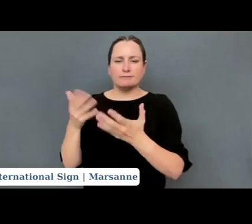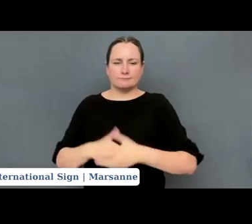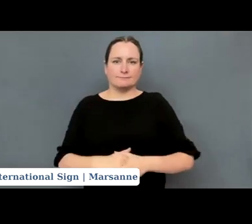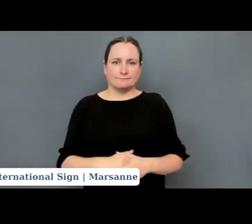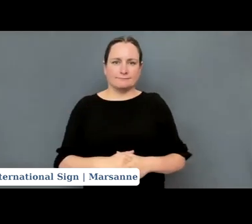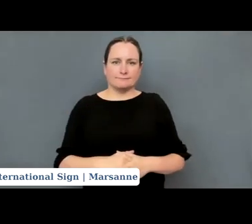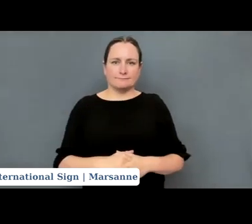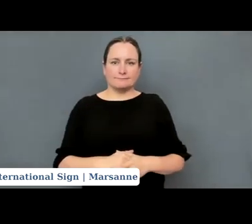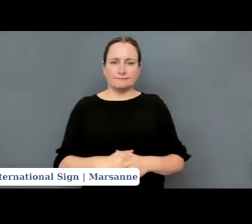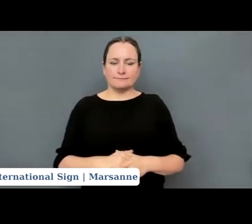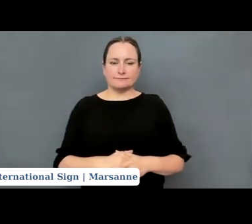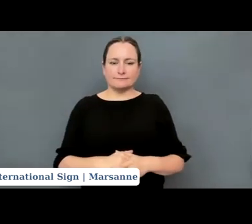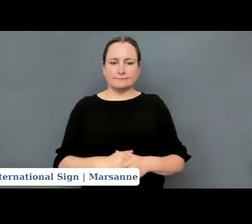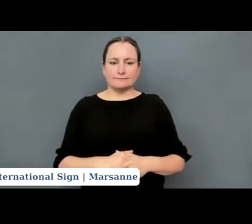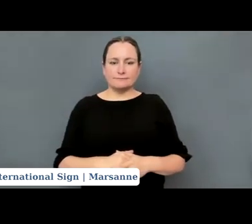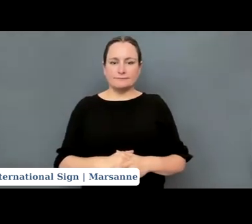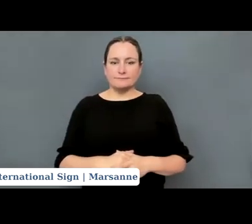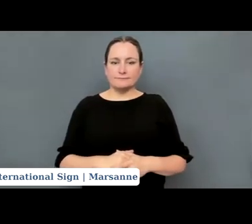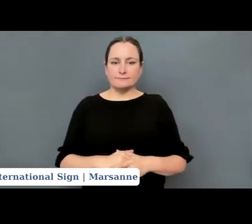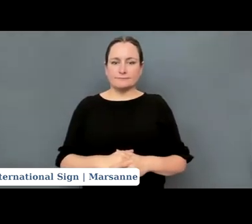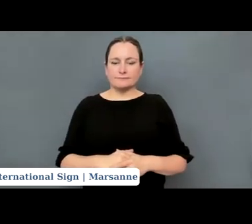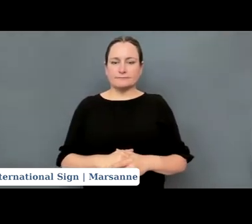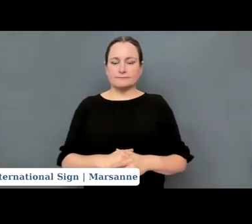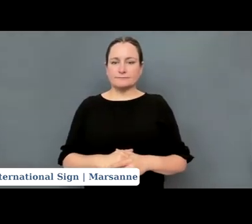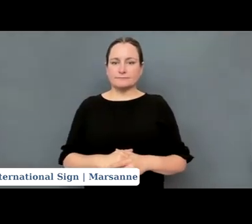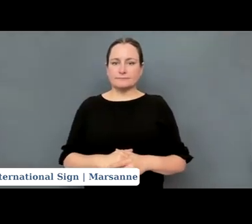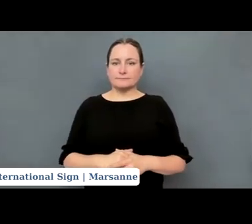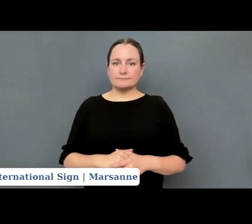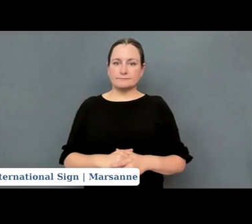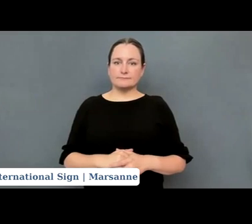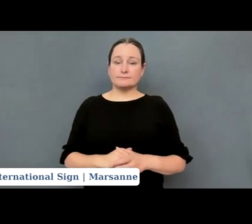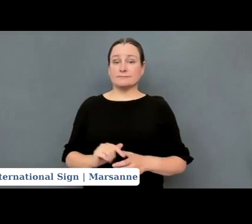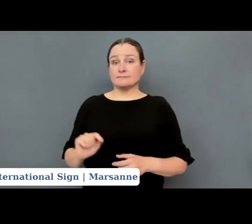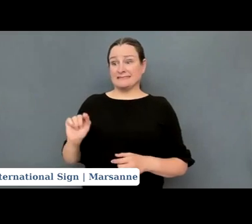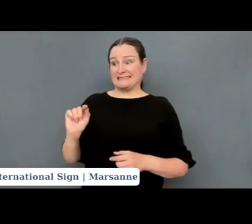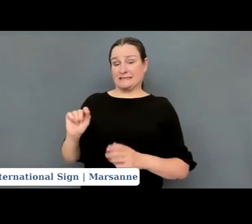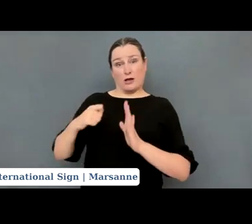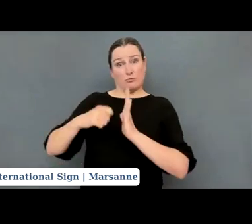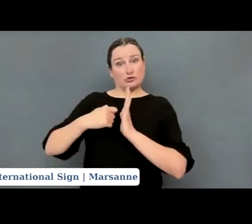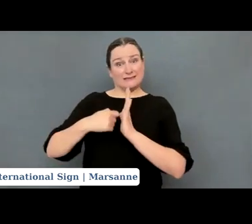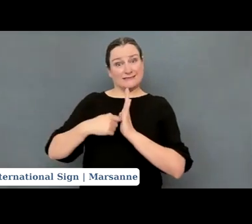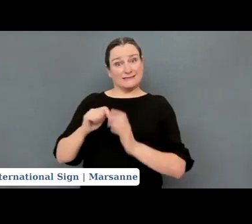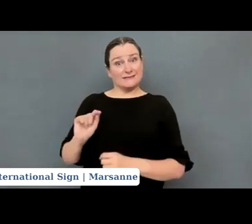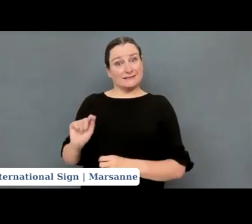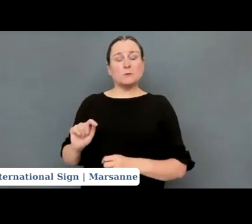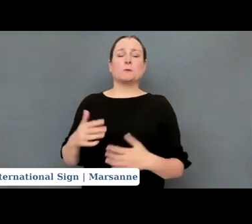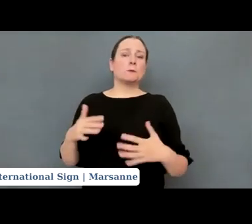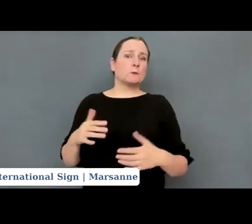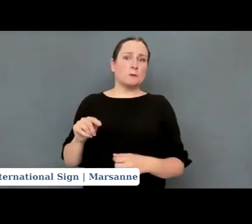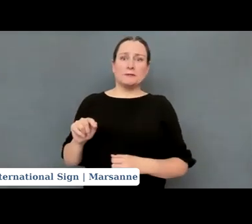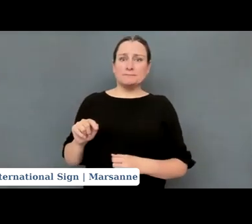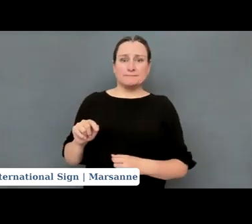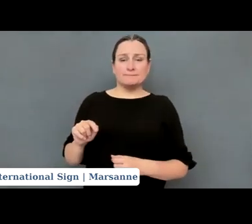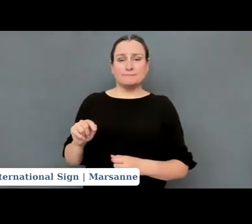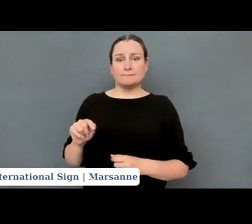program is being implemented, what are the impacts of them, and understand the